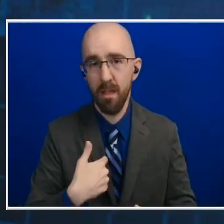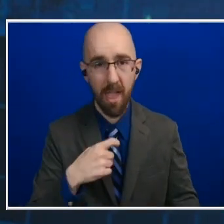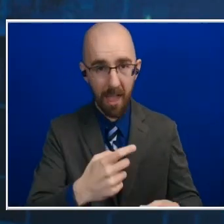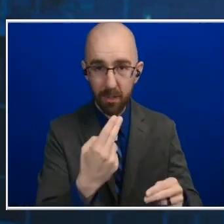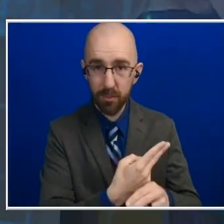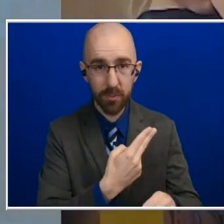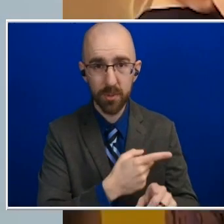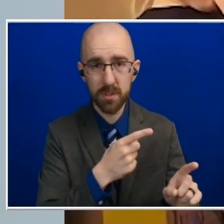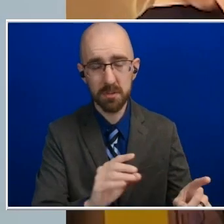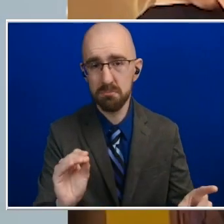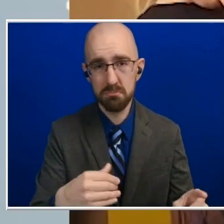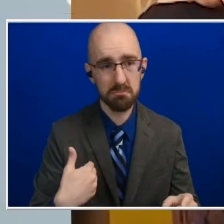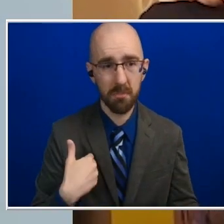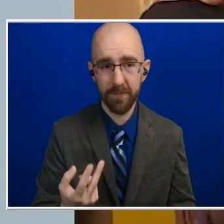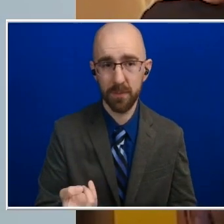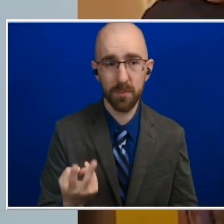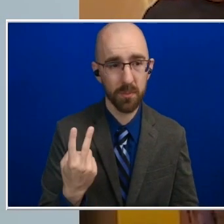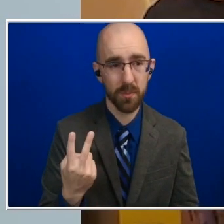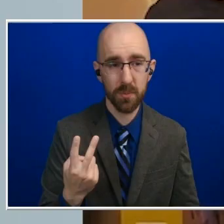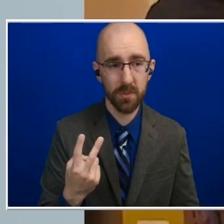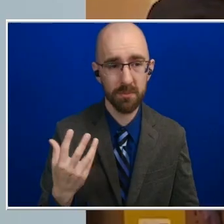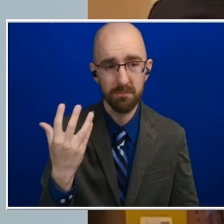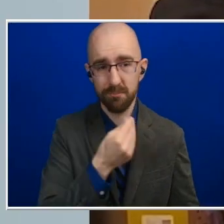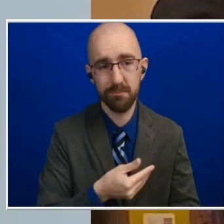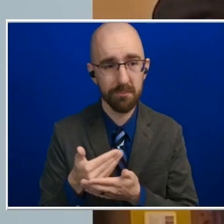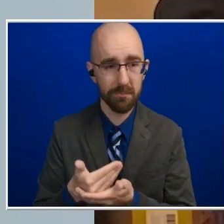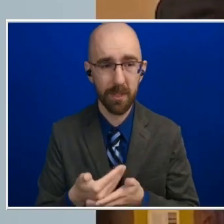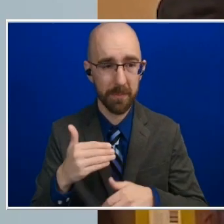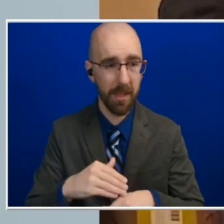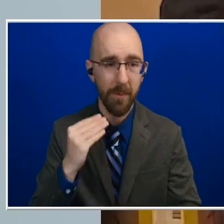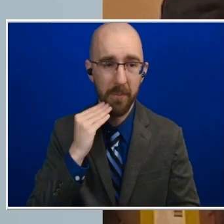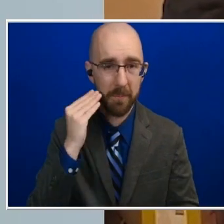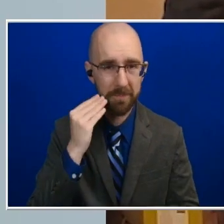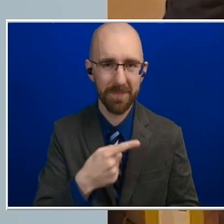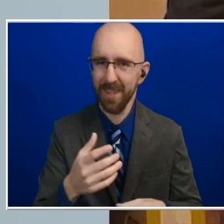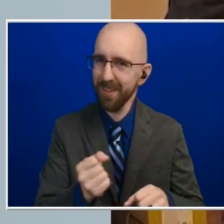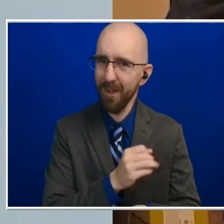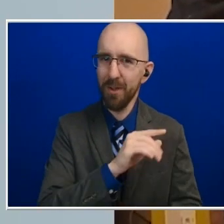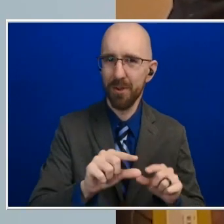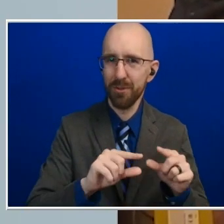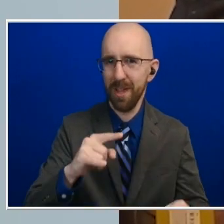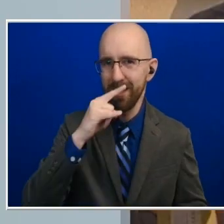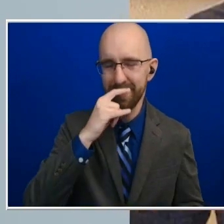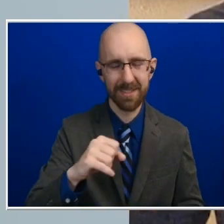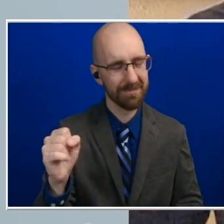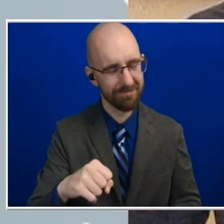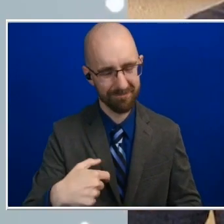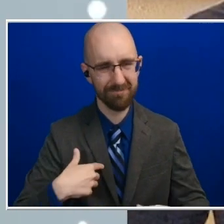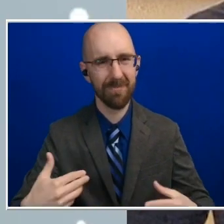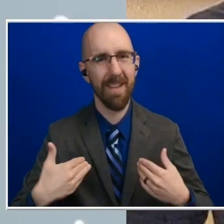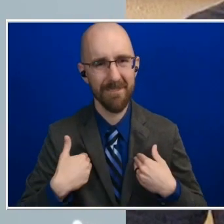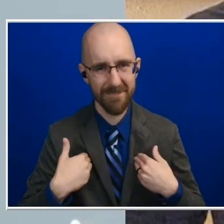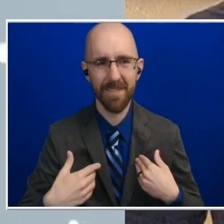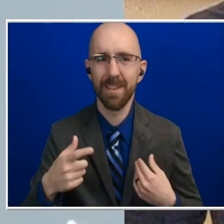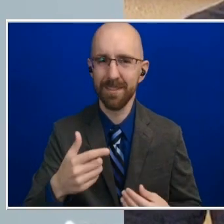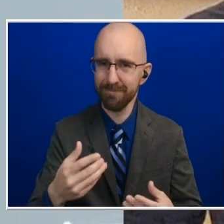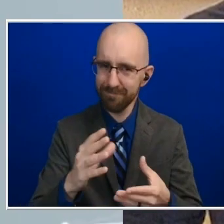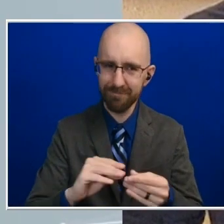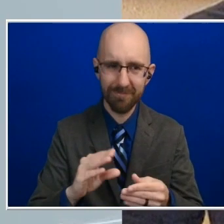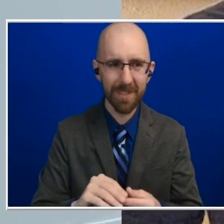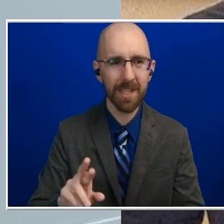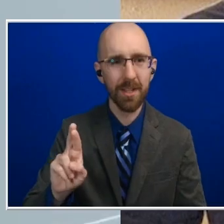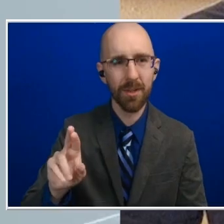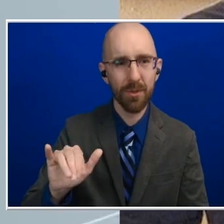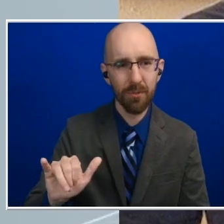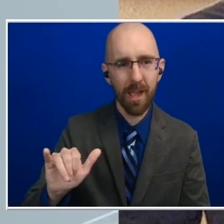2 gorgeous babies at home. Peggy got her grandchildren. Yes, I did. Tell us about them. Yes, Miss Riley Sue,